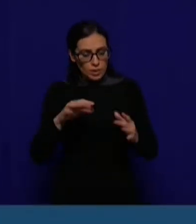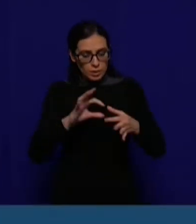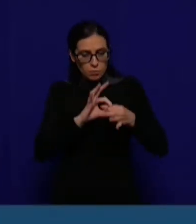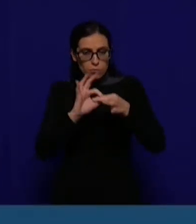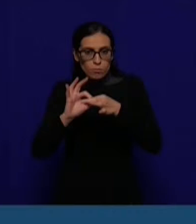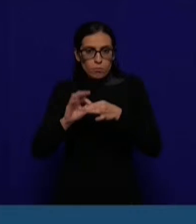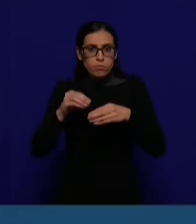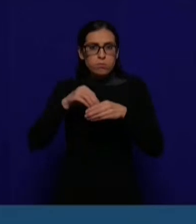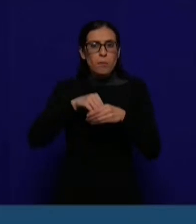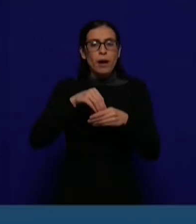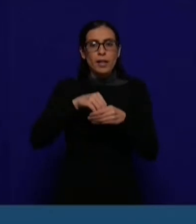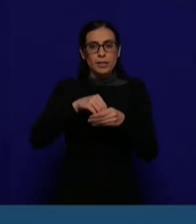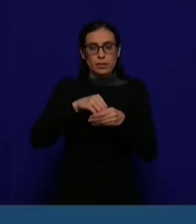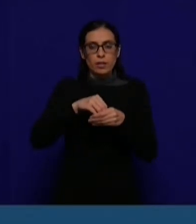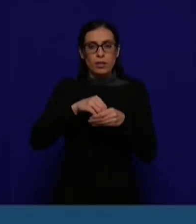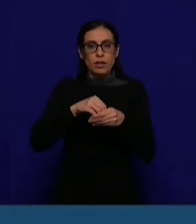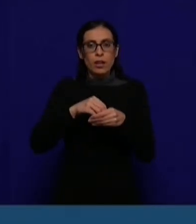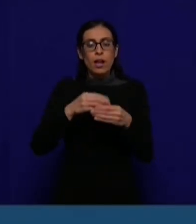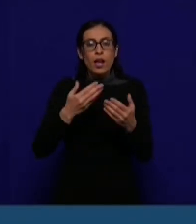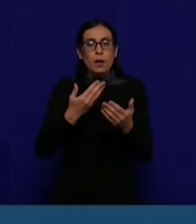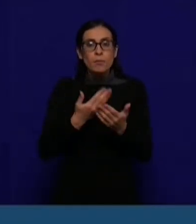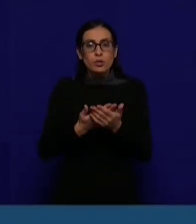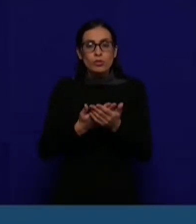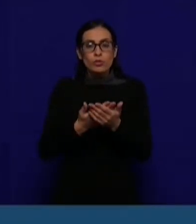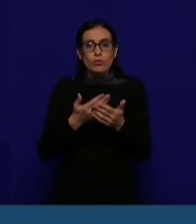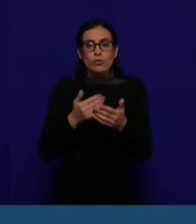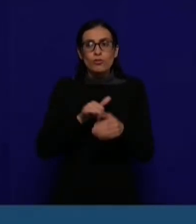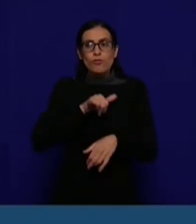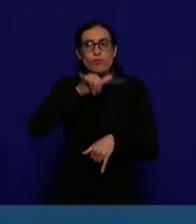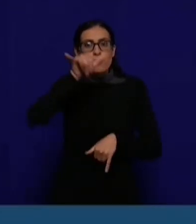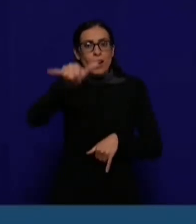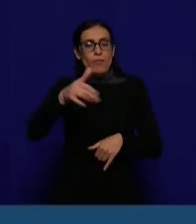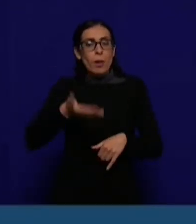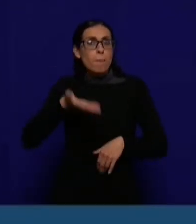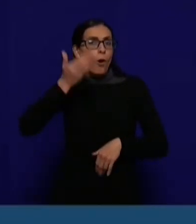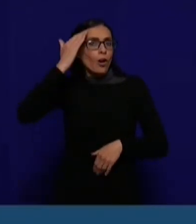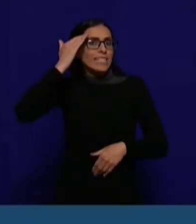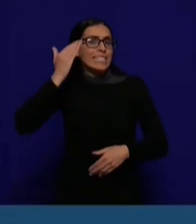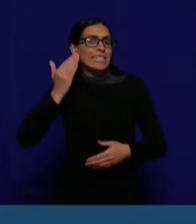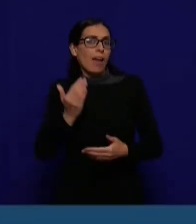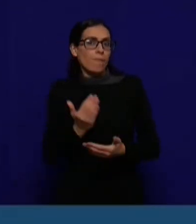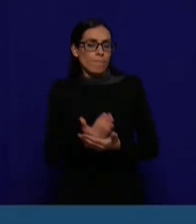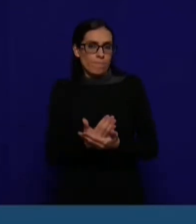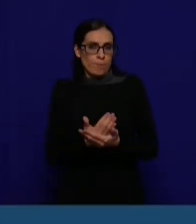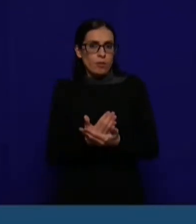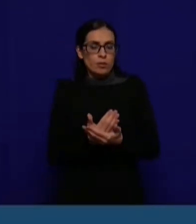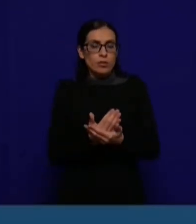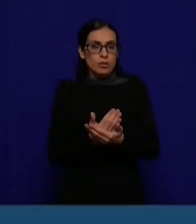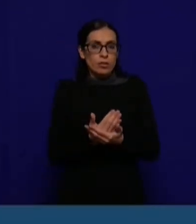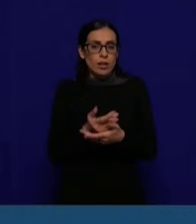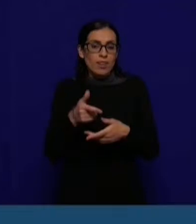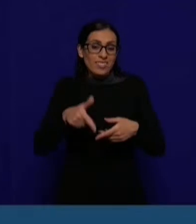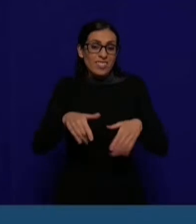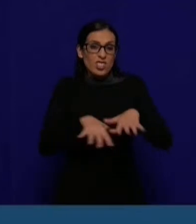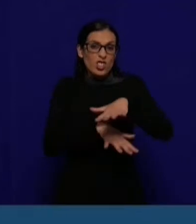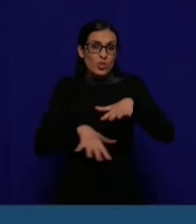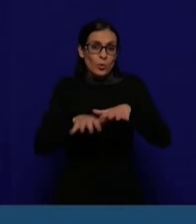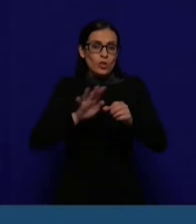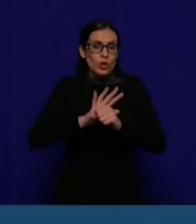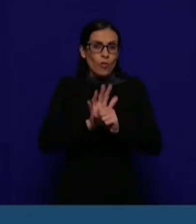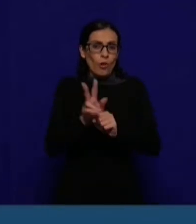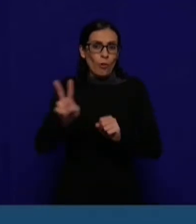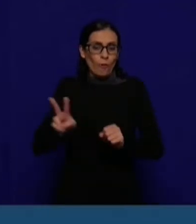the trying to make travel as safer as possible within the scenario of the pandemic. Thank you,